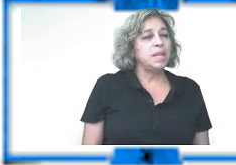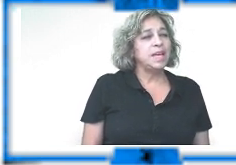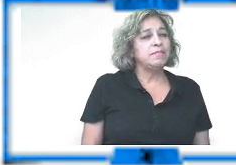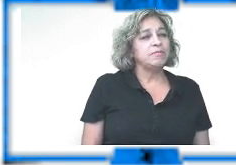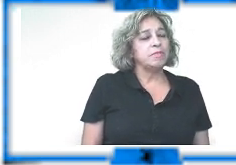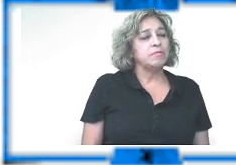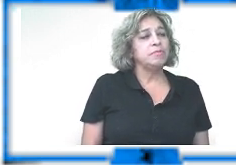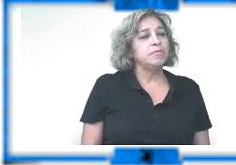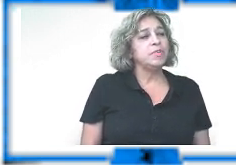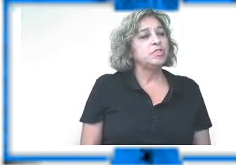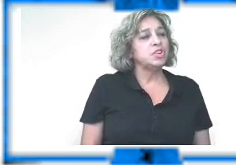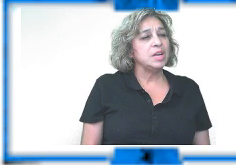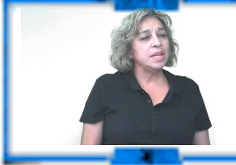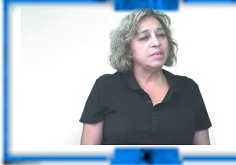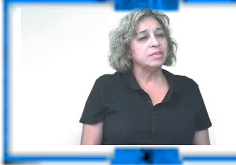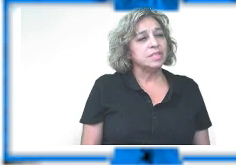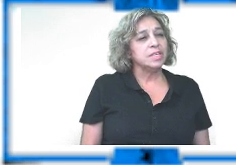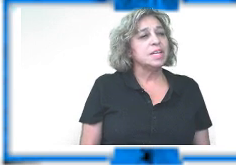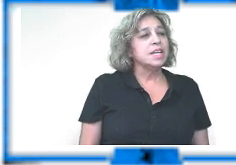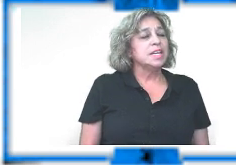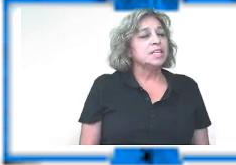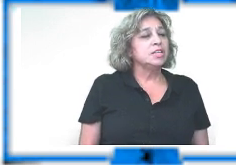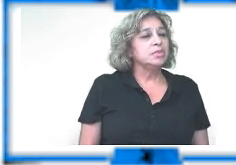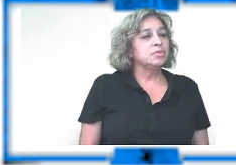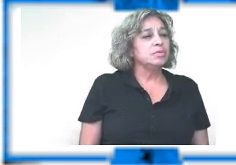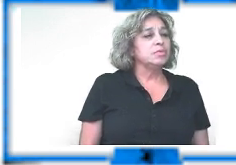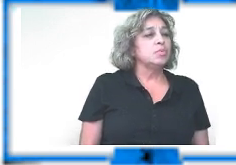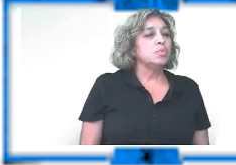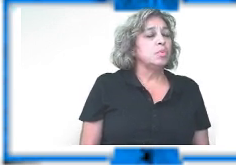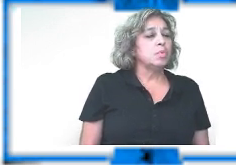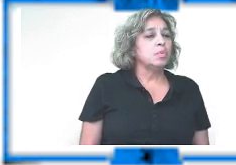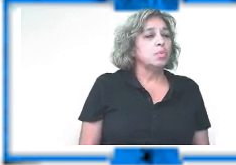the plan for future leaders to